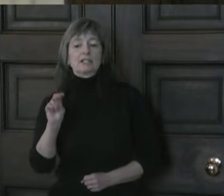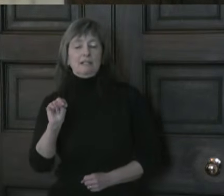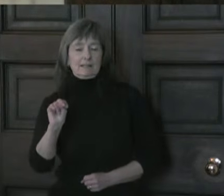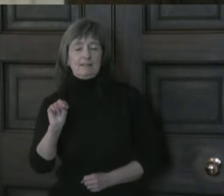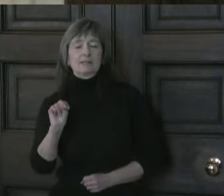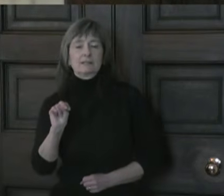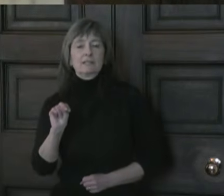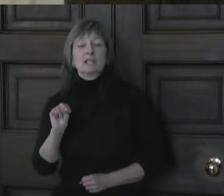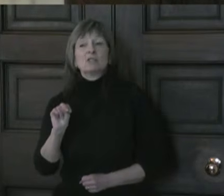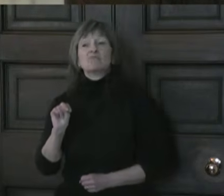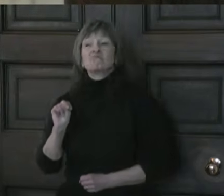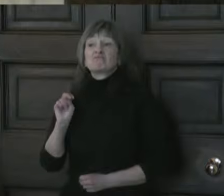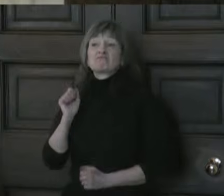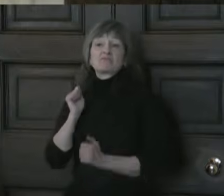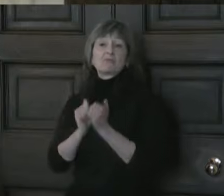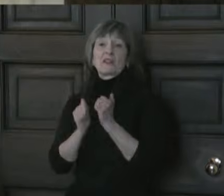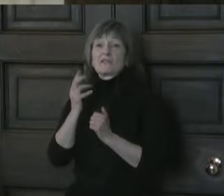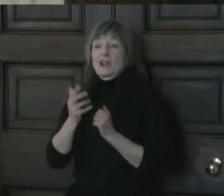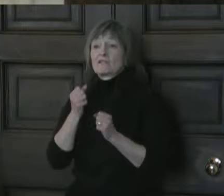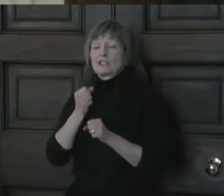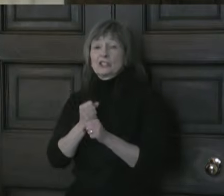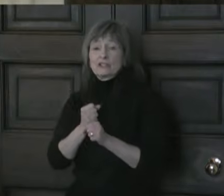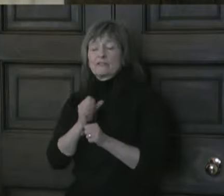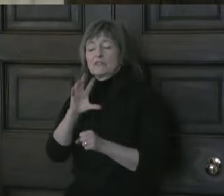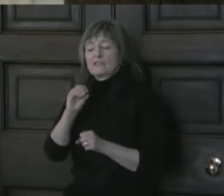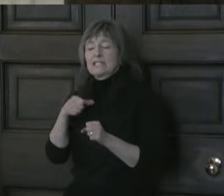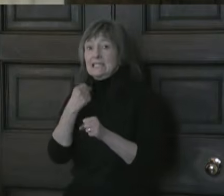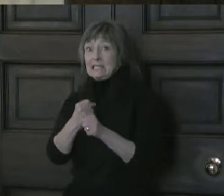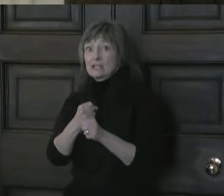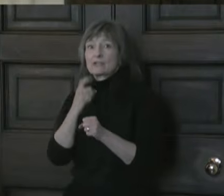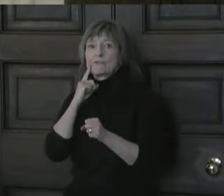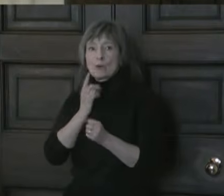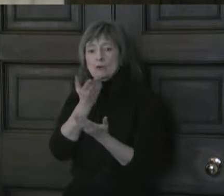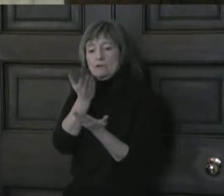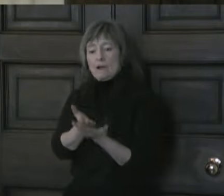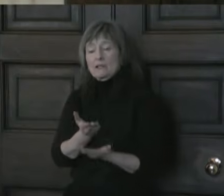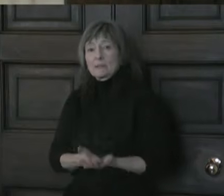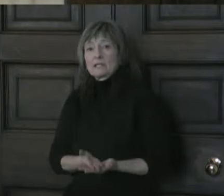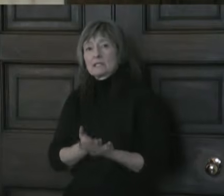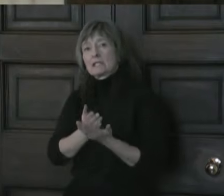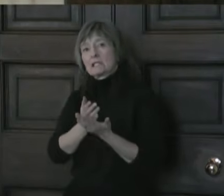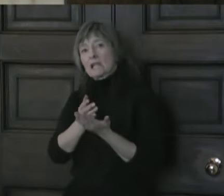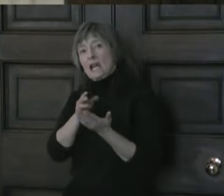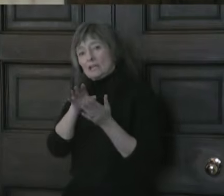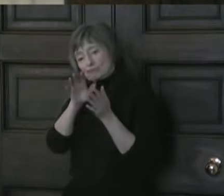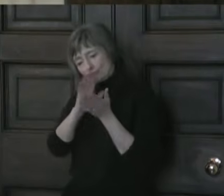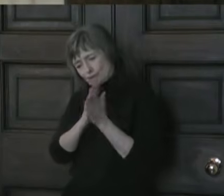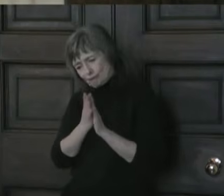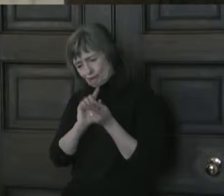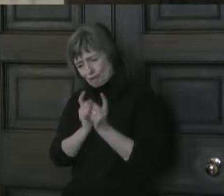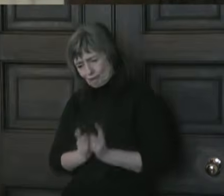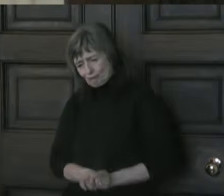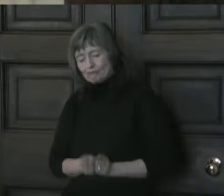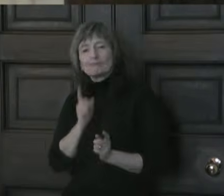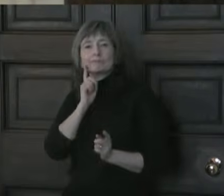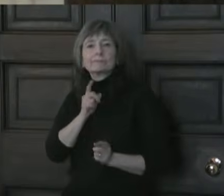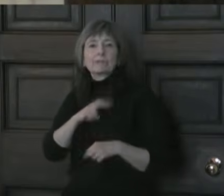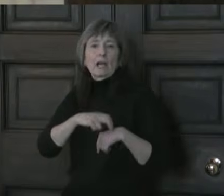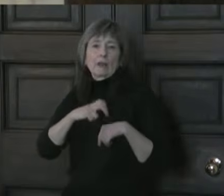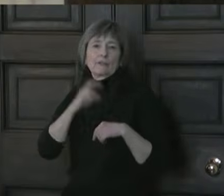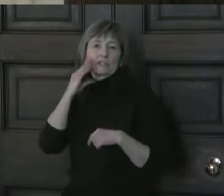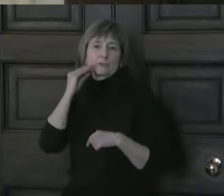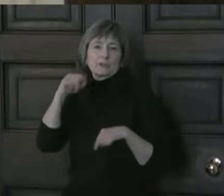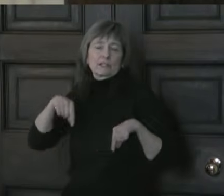than 5 decades to documenting and interpreting the Irish experience in Newfoundland and Labrador, making